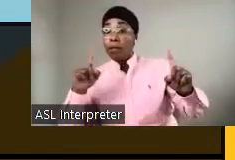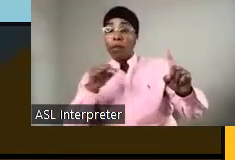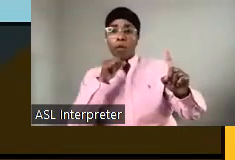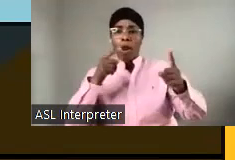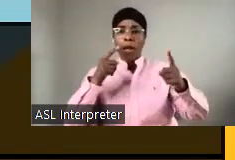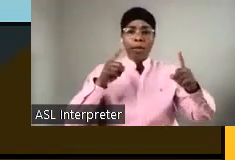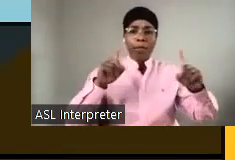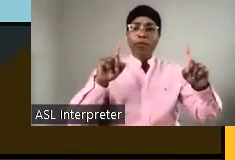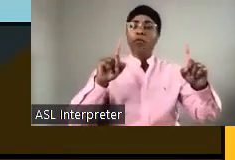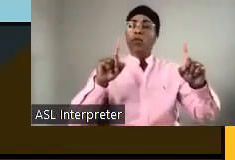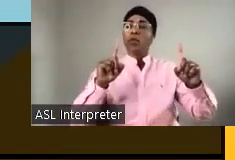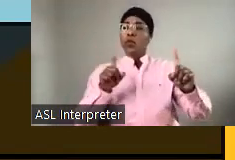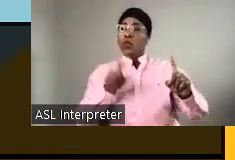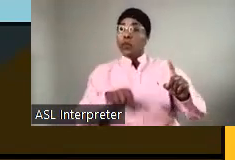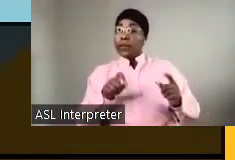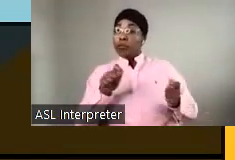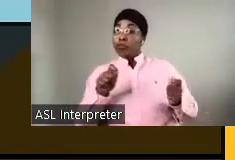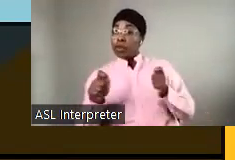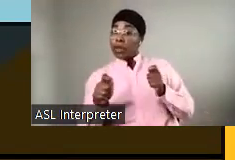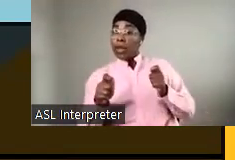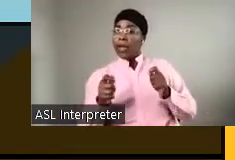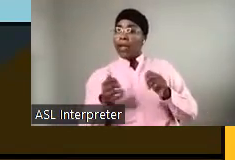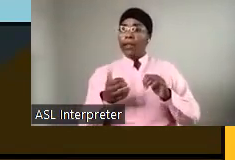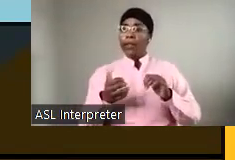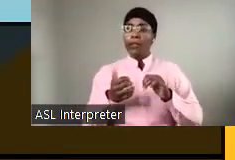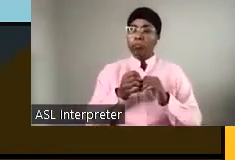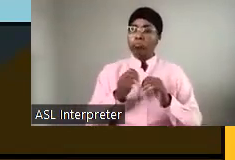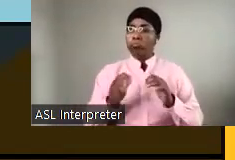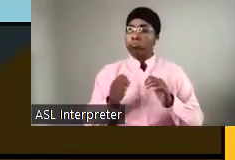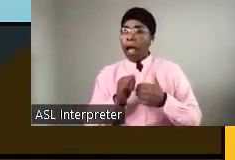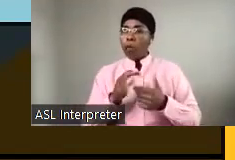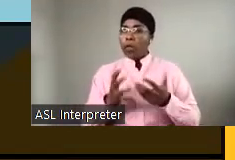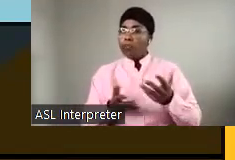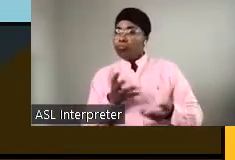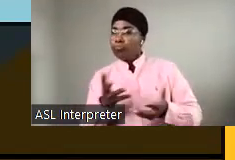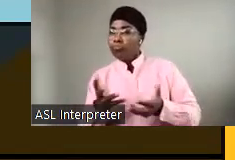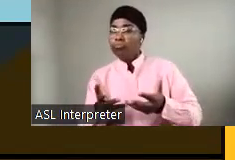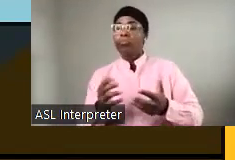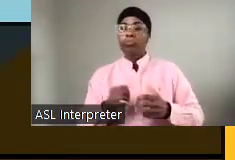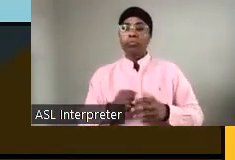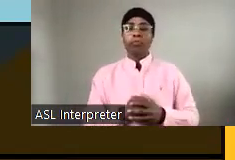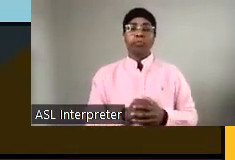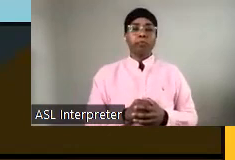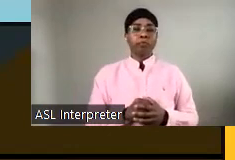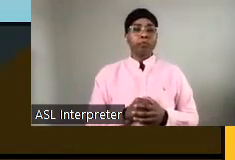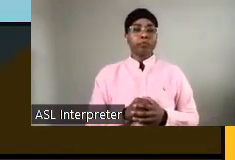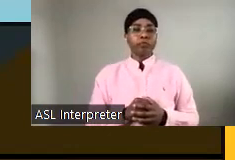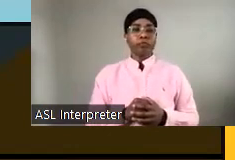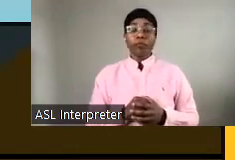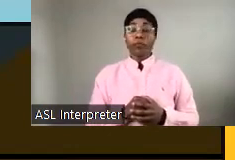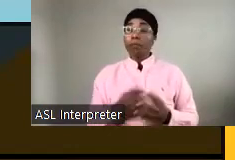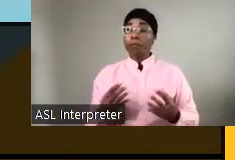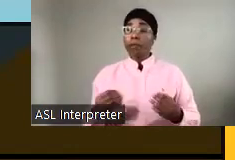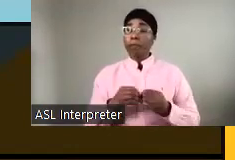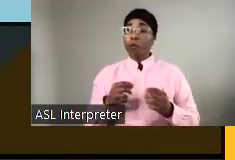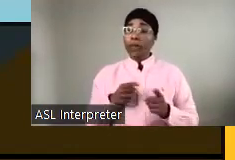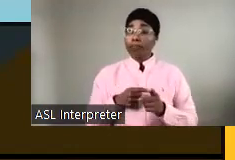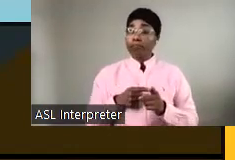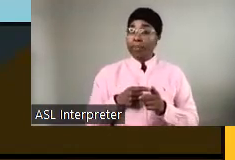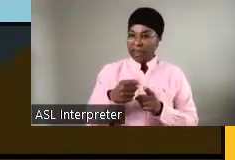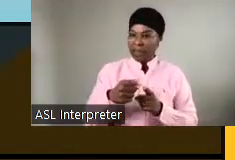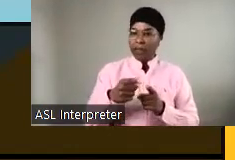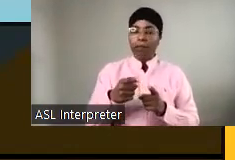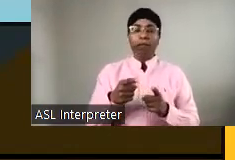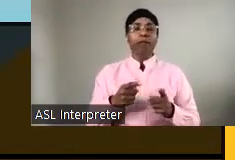know, really, I think, you know, in this more specific context in the work we're doing with the Hiawatha National Forest, it's a really